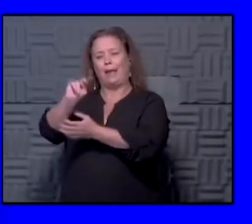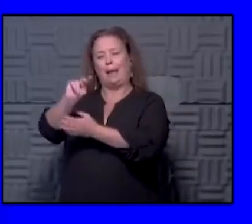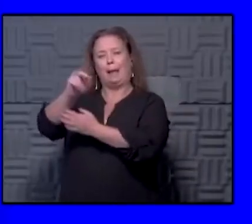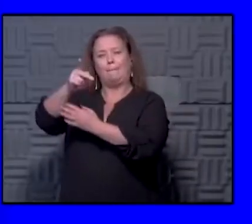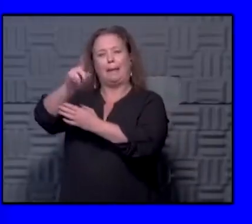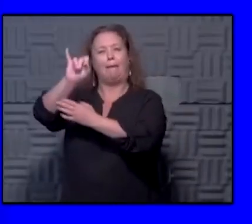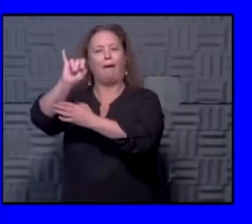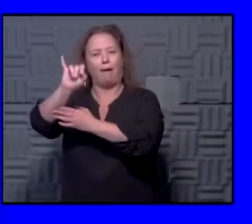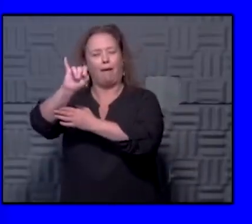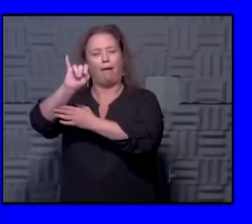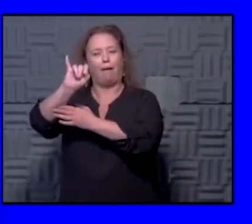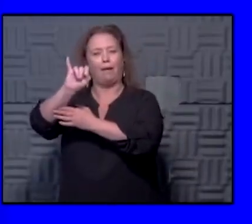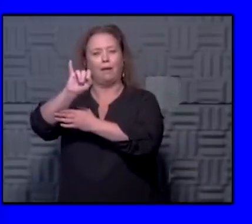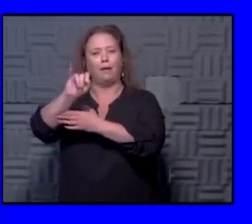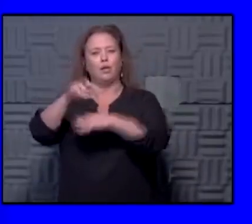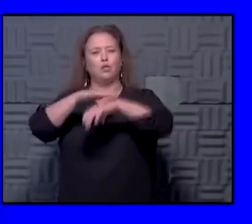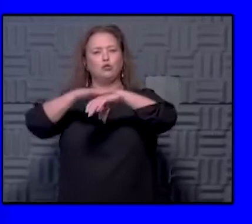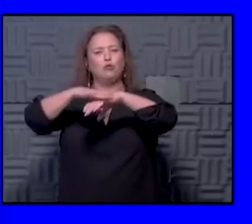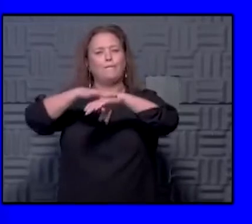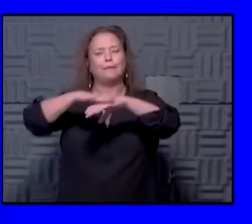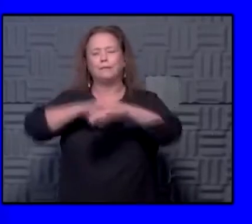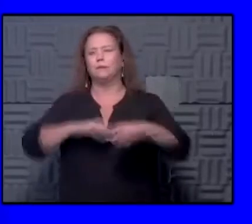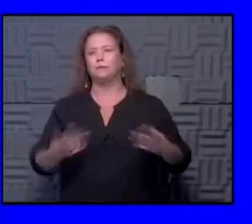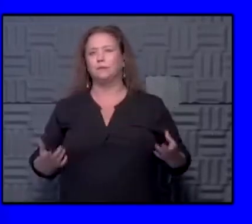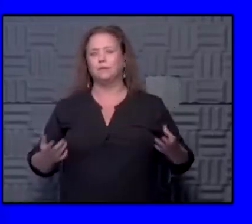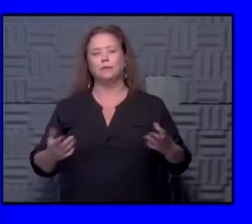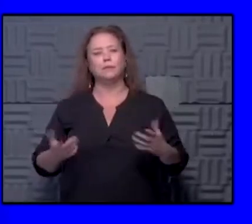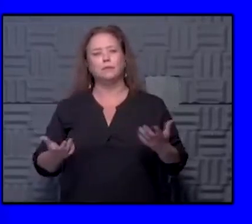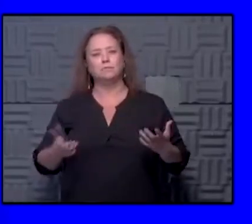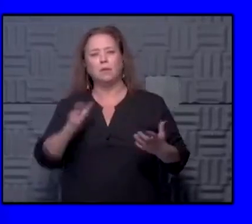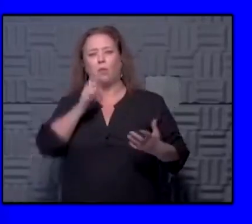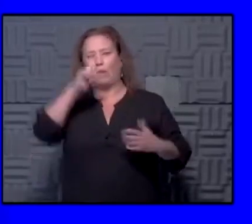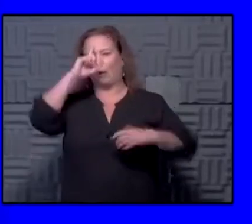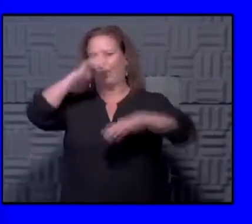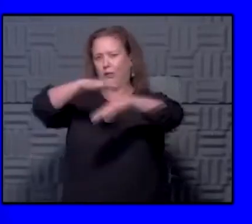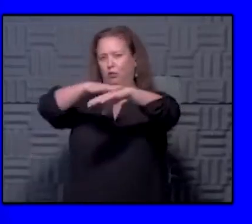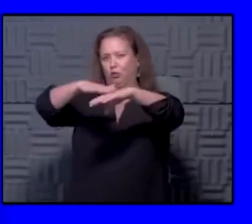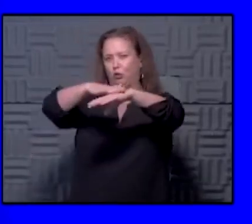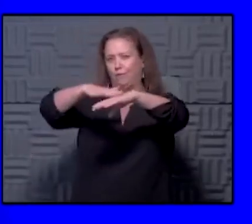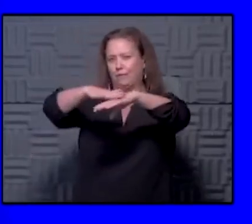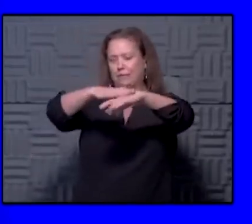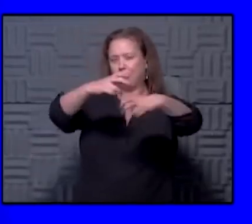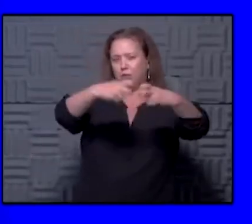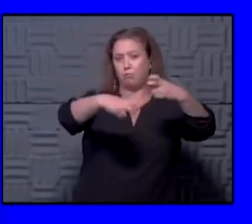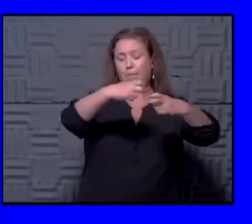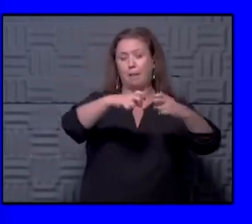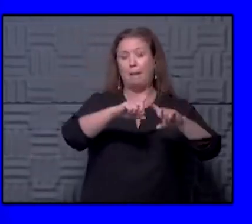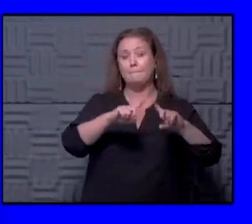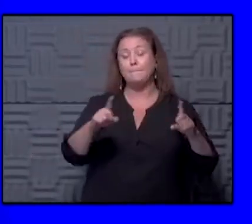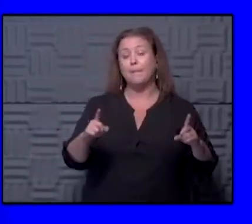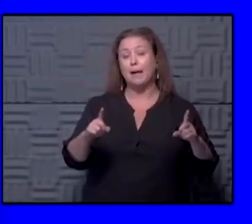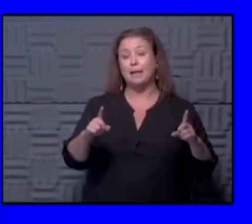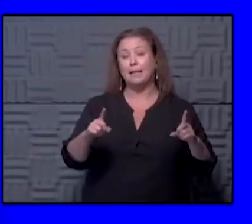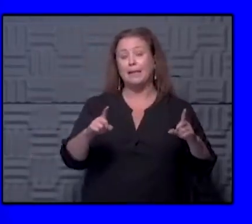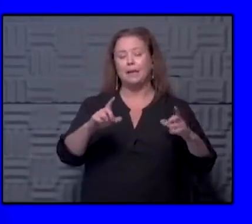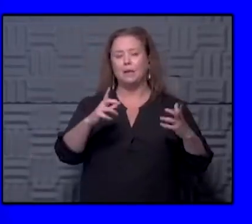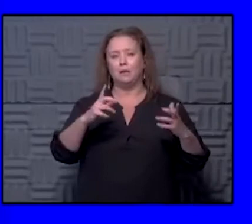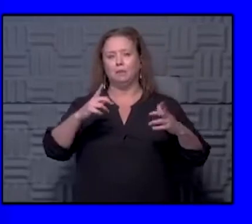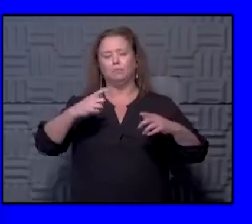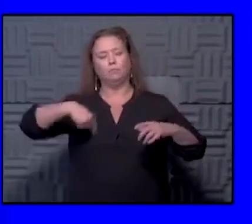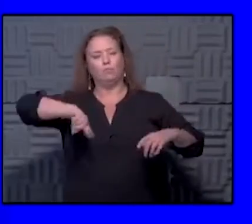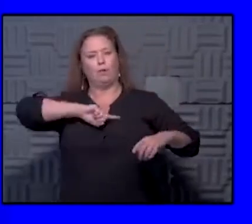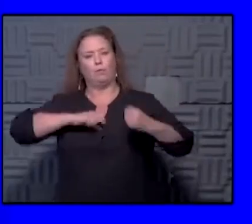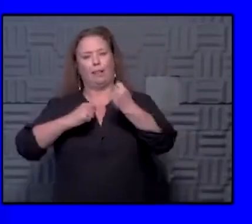NPIs. We talked about surfaces. We don't think surfaces are as much of a problem, but that is also in the setting of we have